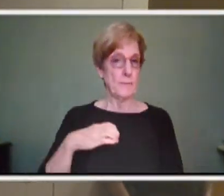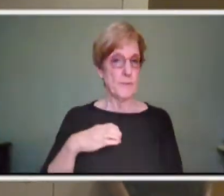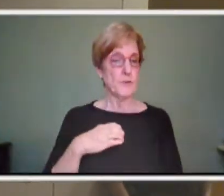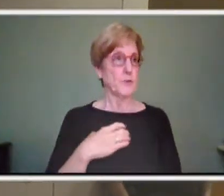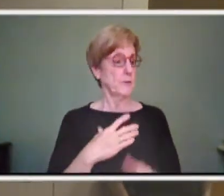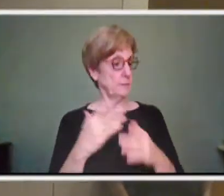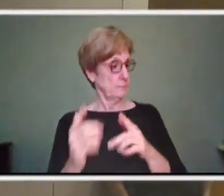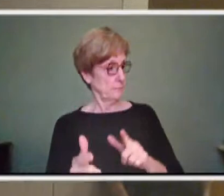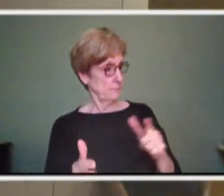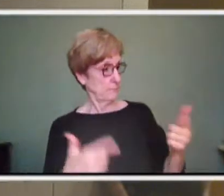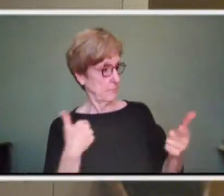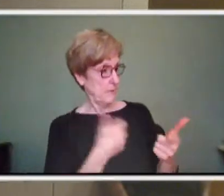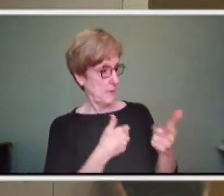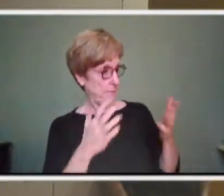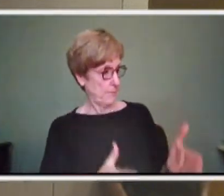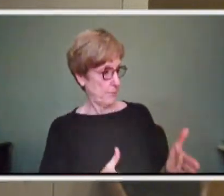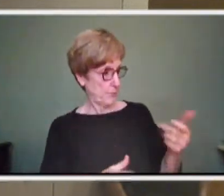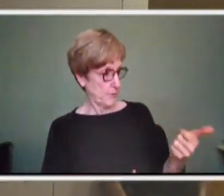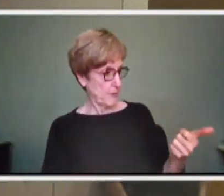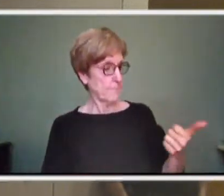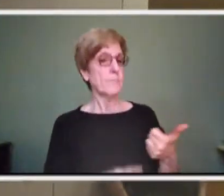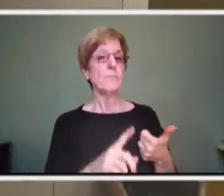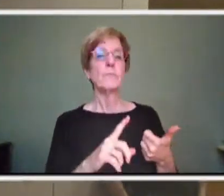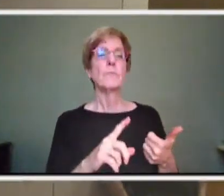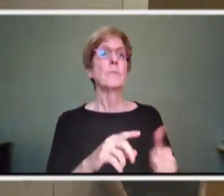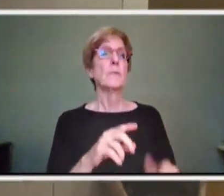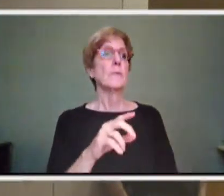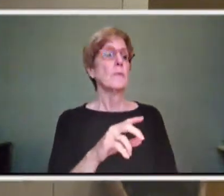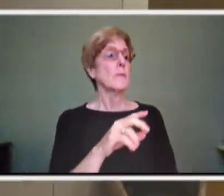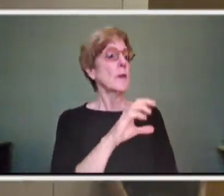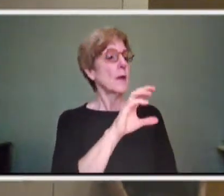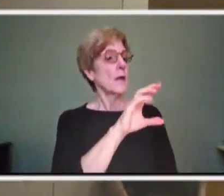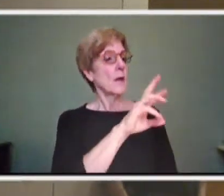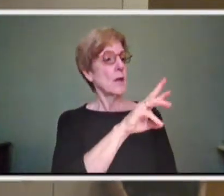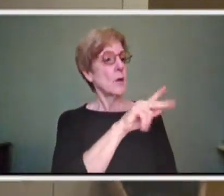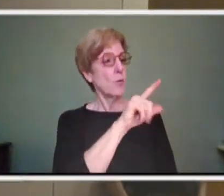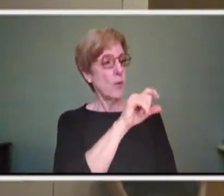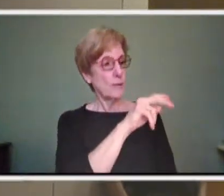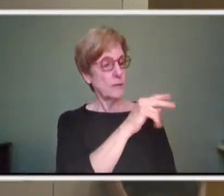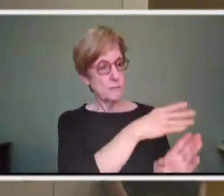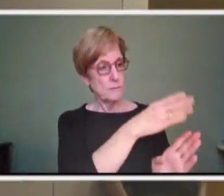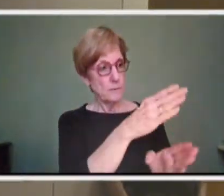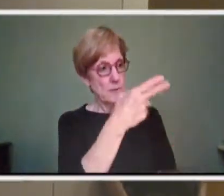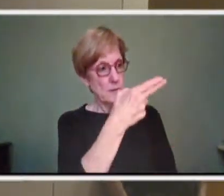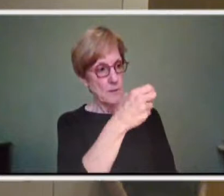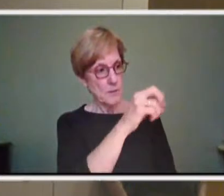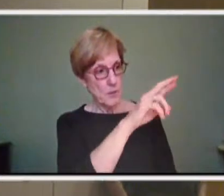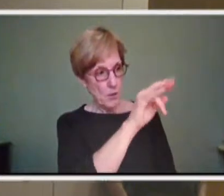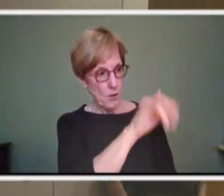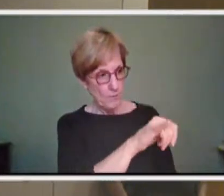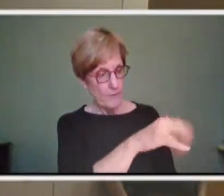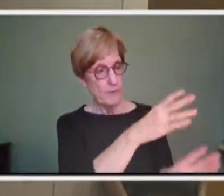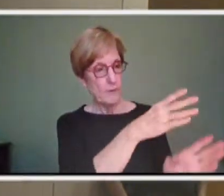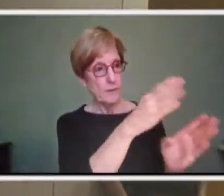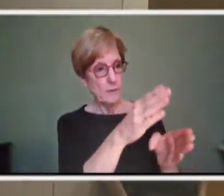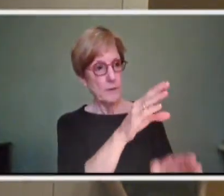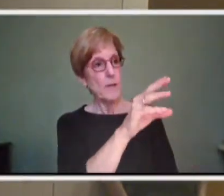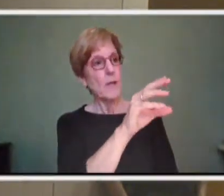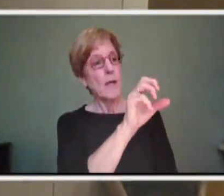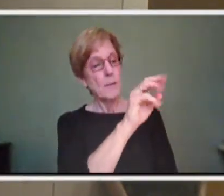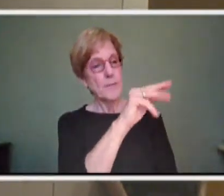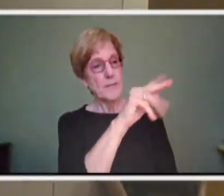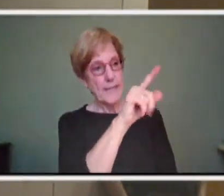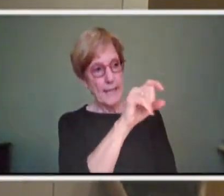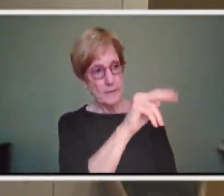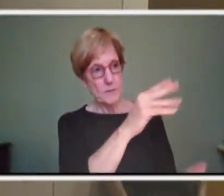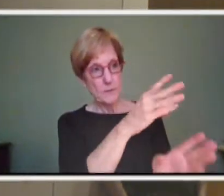committee members. I'd like to introduce my Vice Chair, Douglas Welton, Ronnie Harvey, Melissa Gaston,